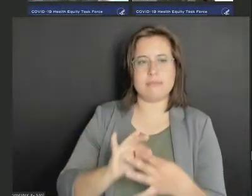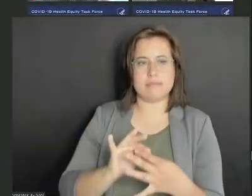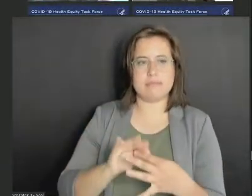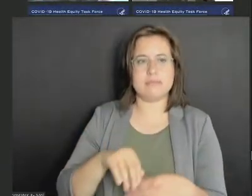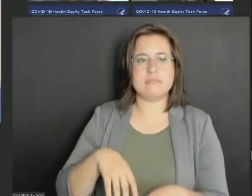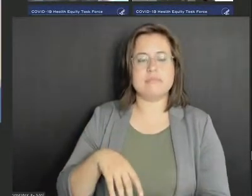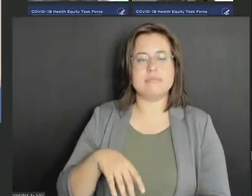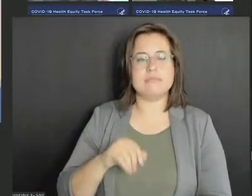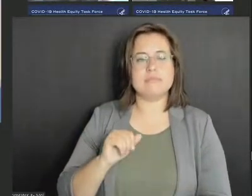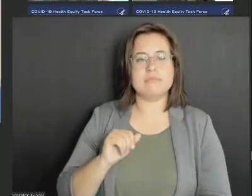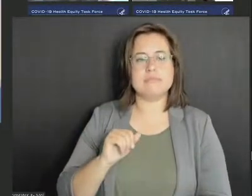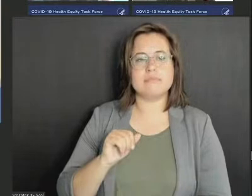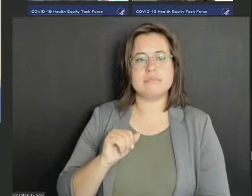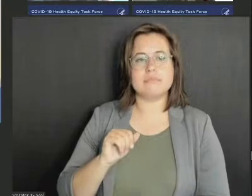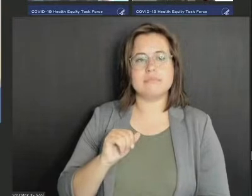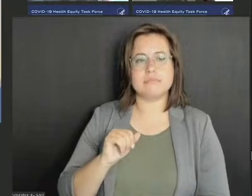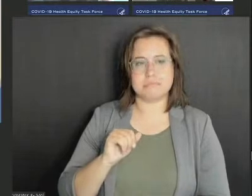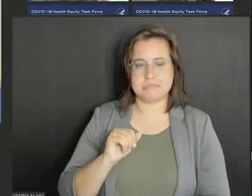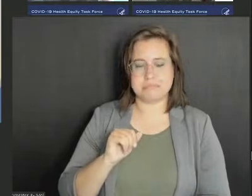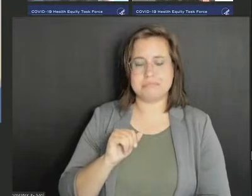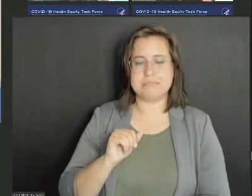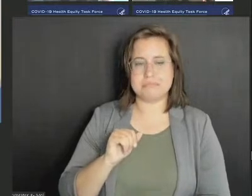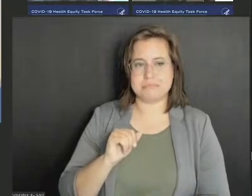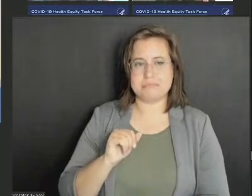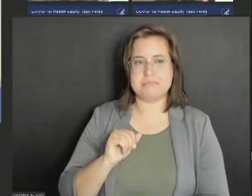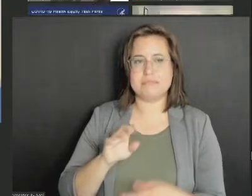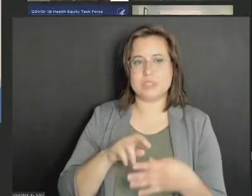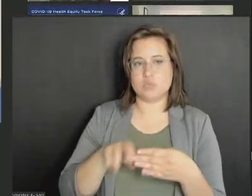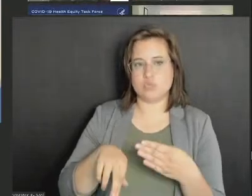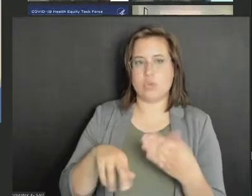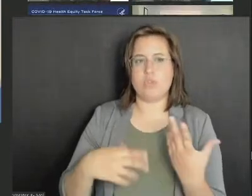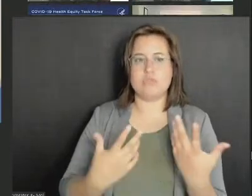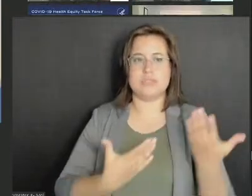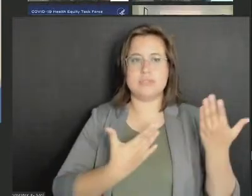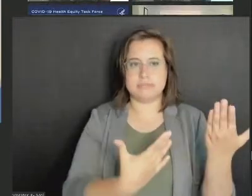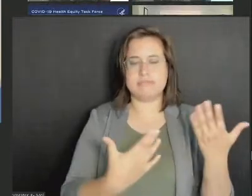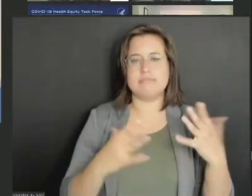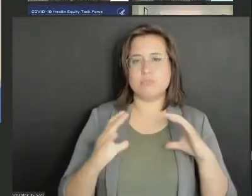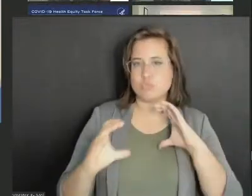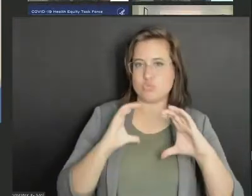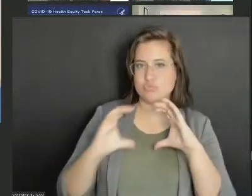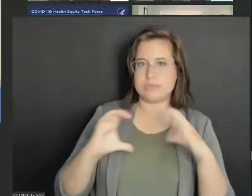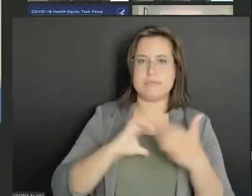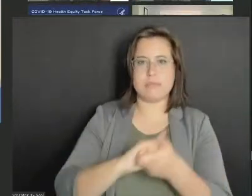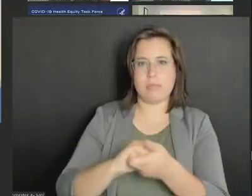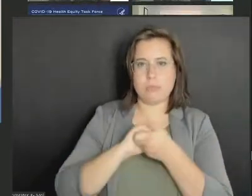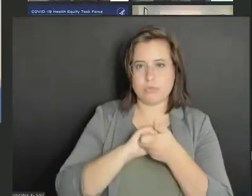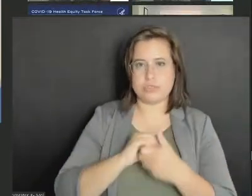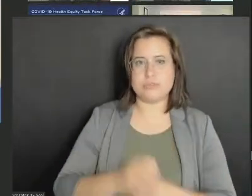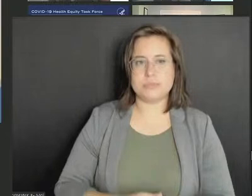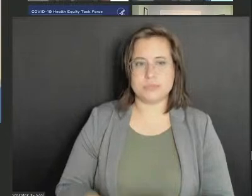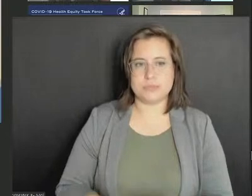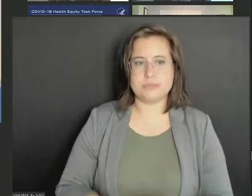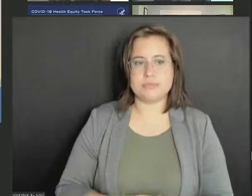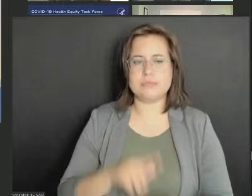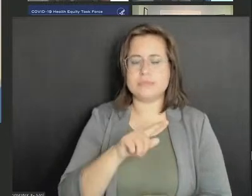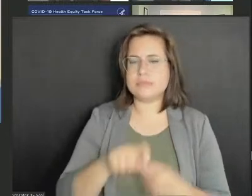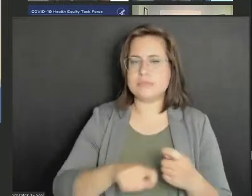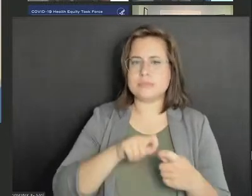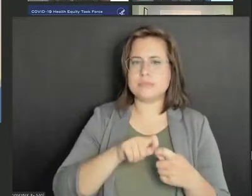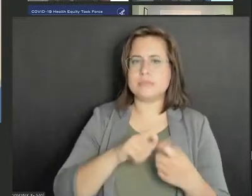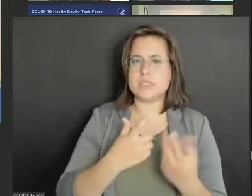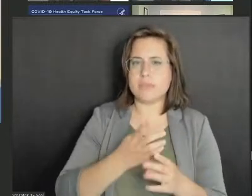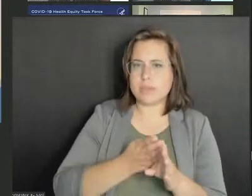area relating to communications and collaboration. This particular area is